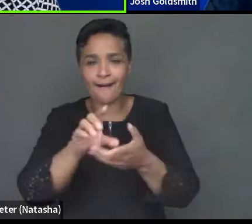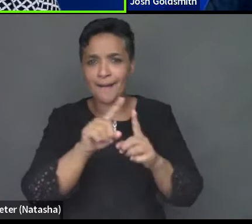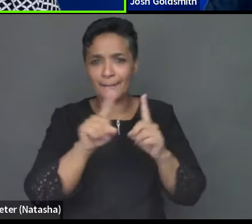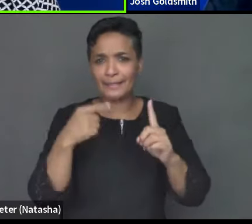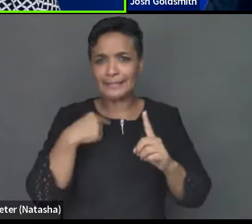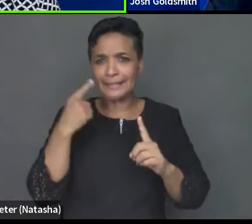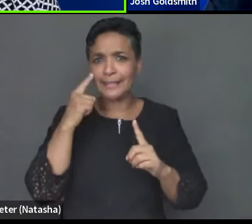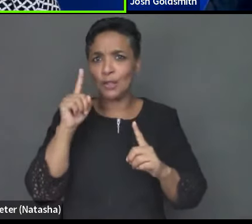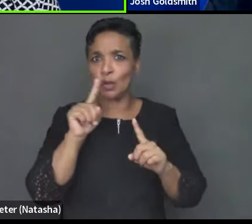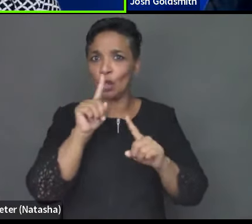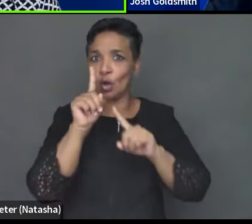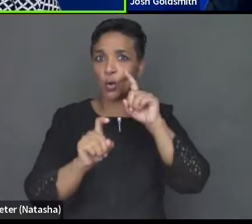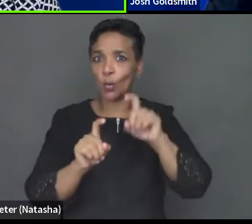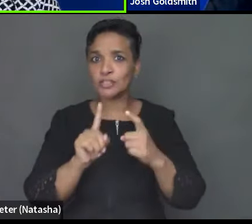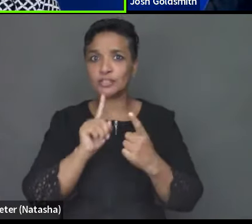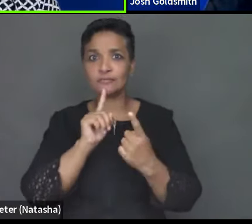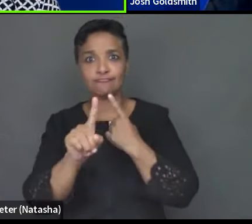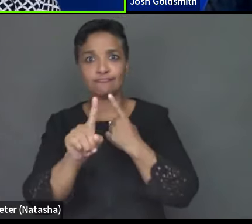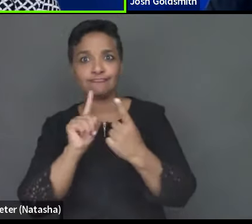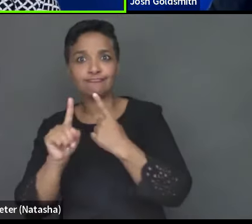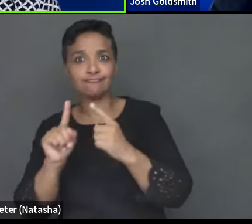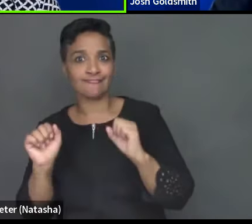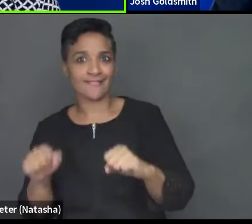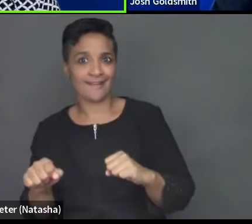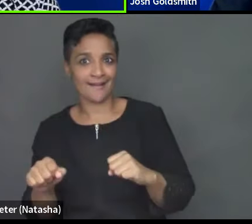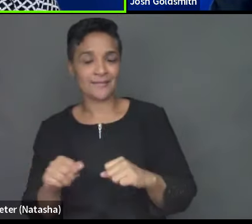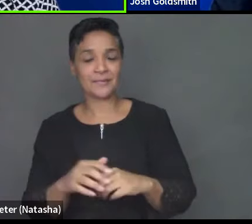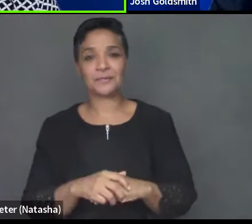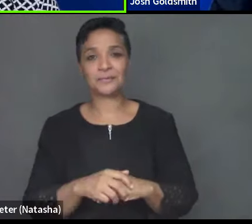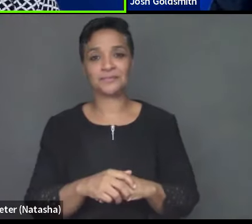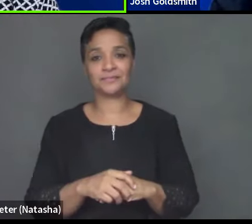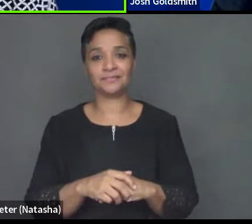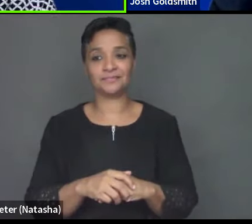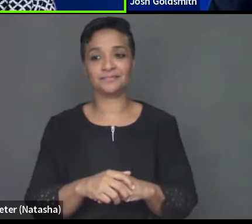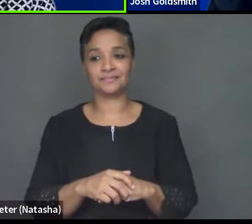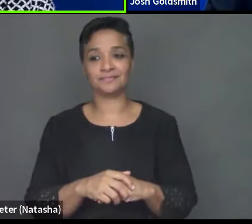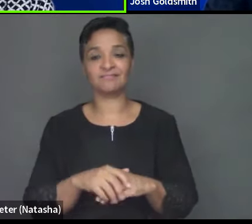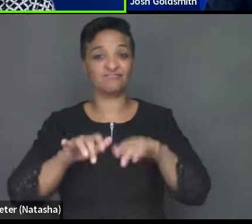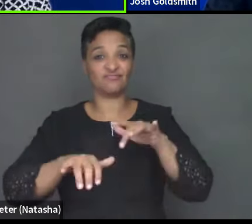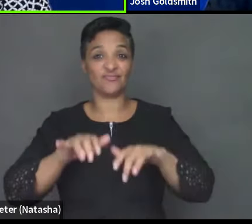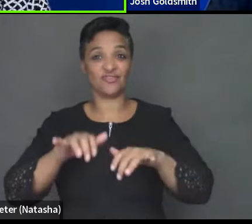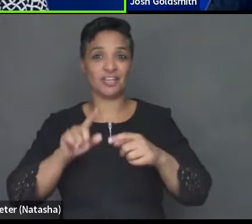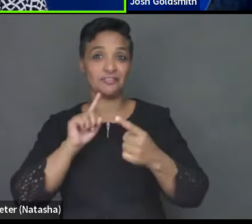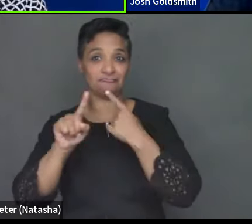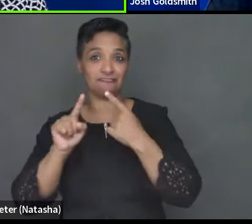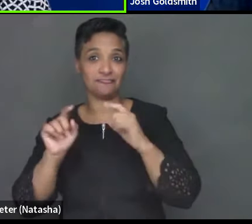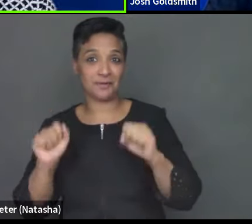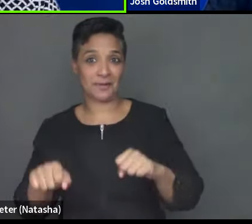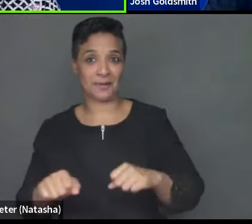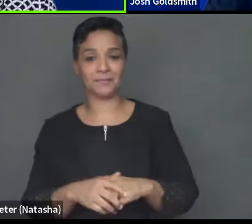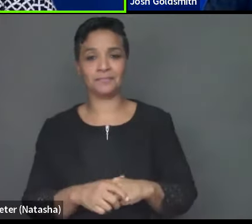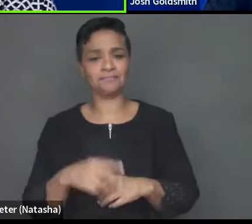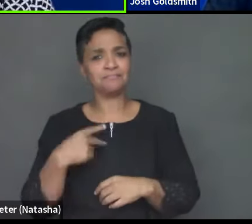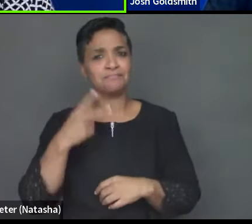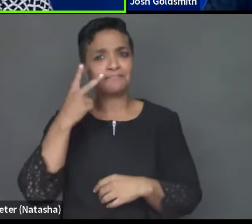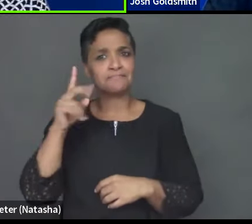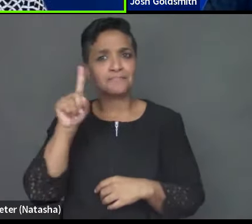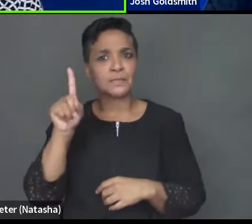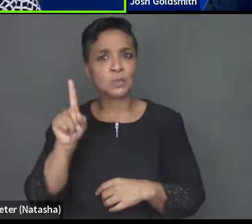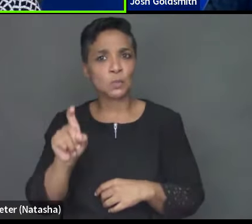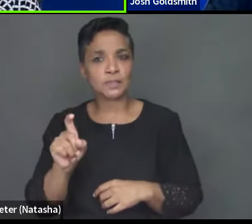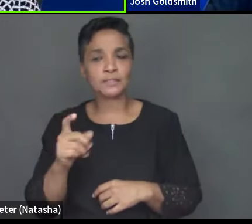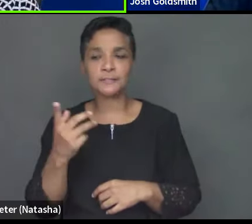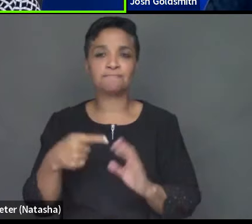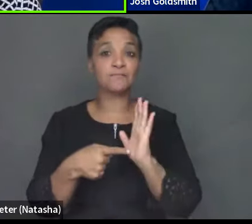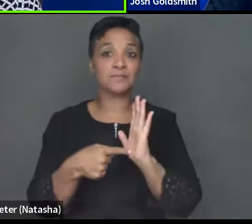answer some questions that are coming in on the chat, right? So I see some questions like, for example, I